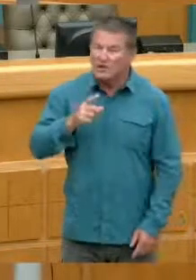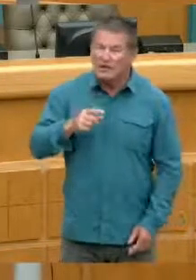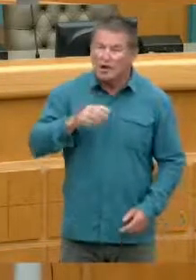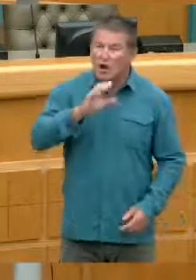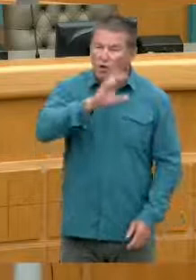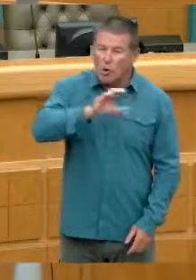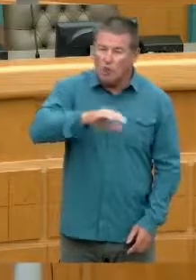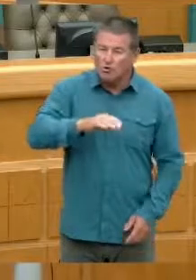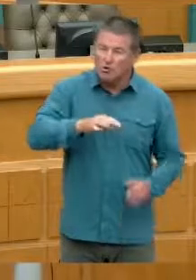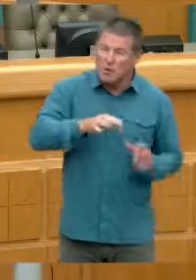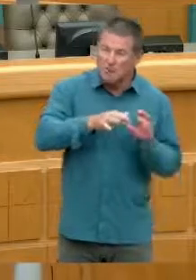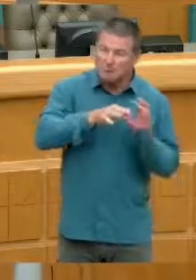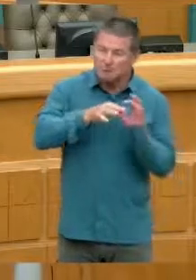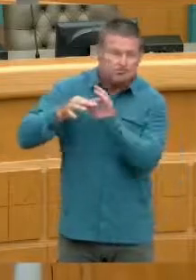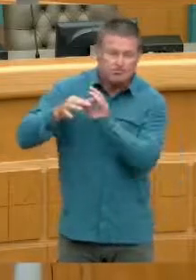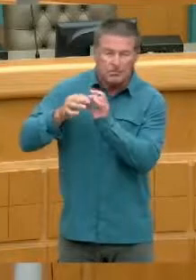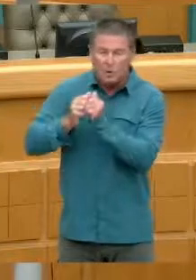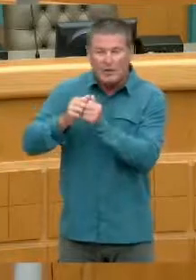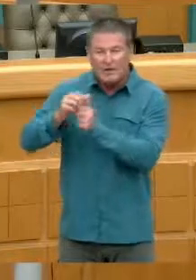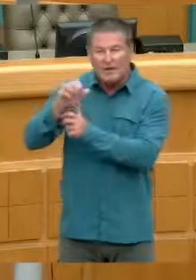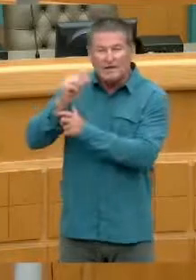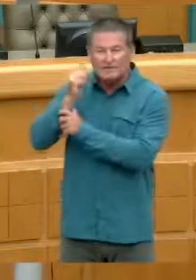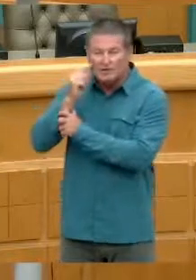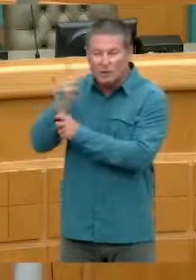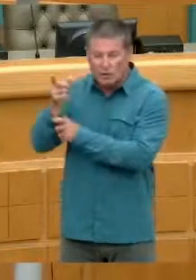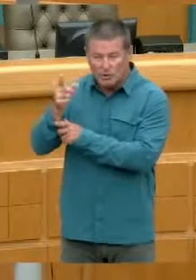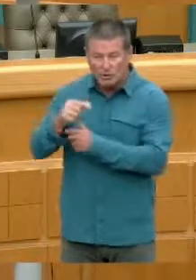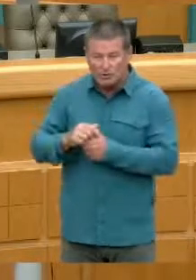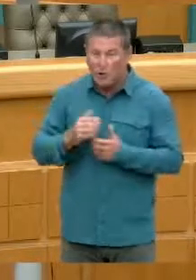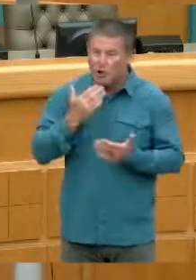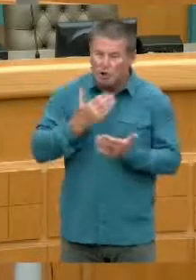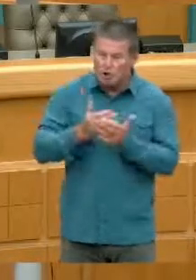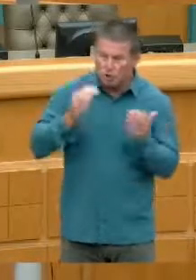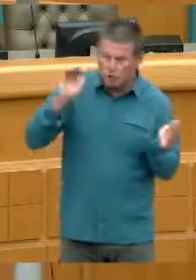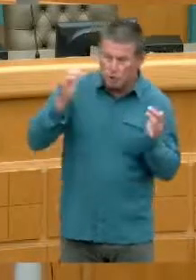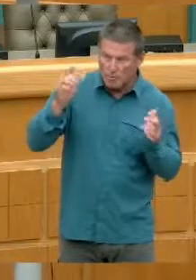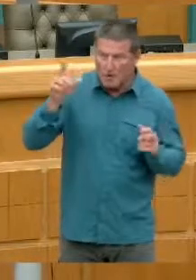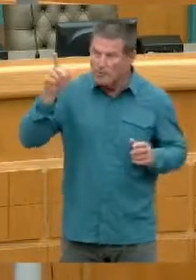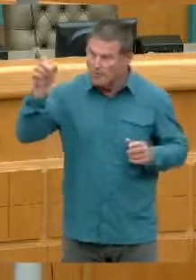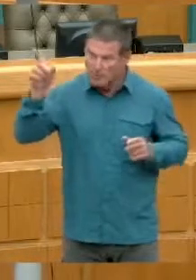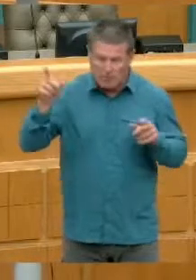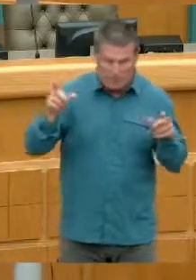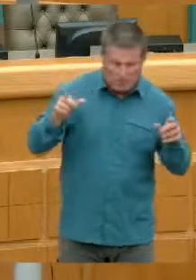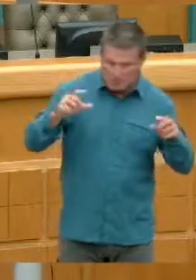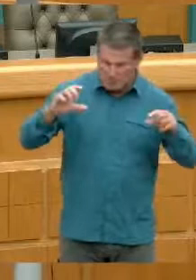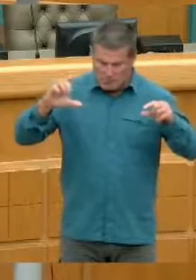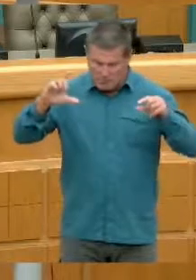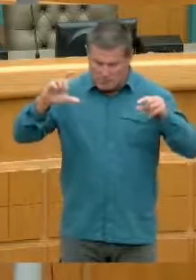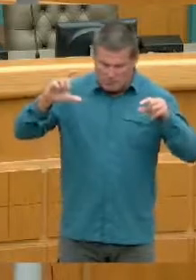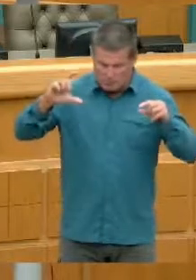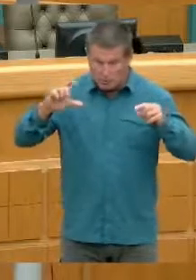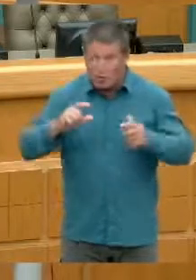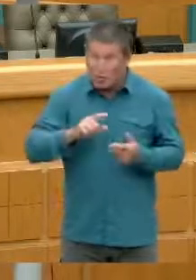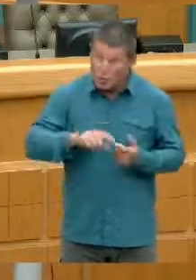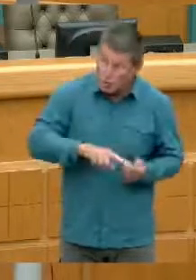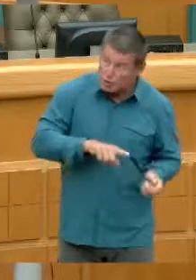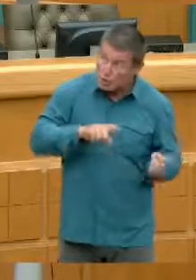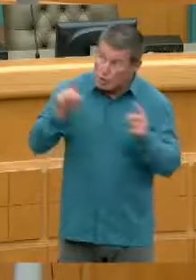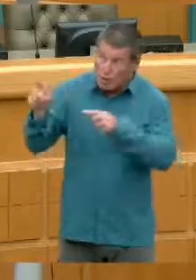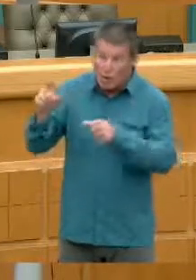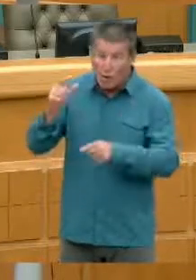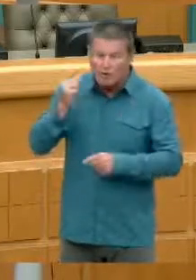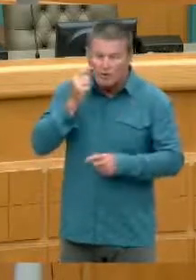this community. And it provides a good benchmark against which to compare us and to give us an idea of what to expect when you go to San